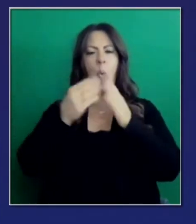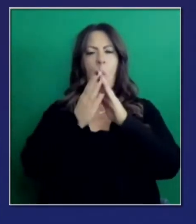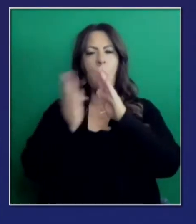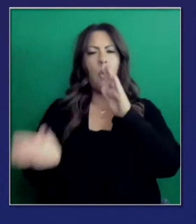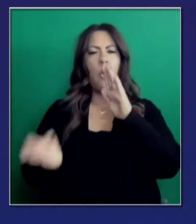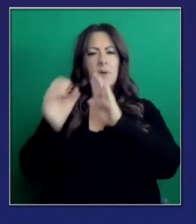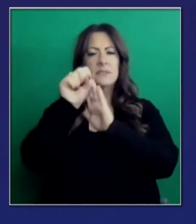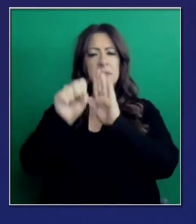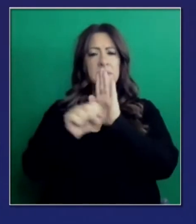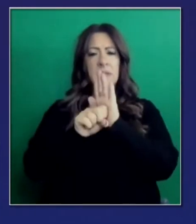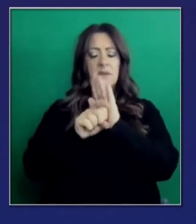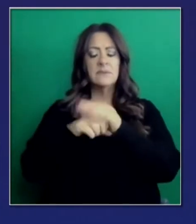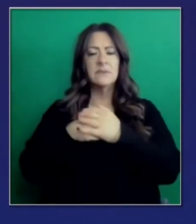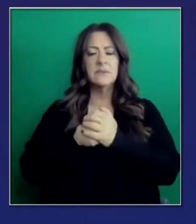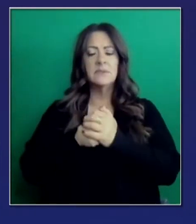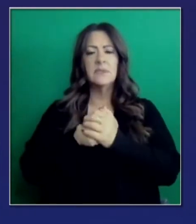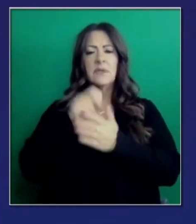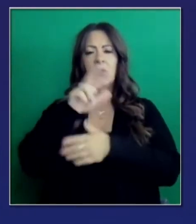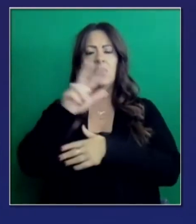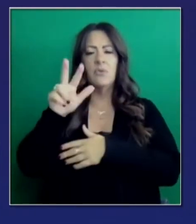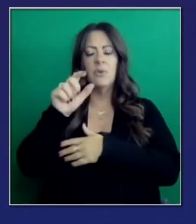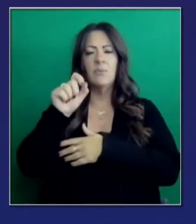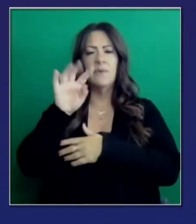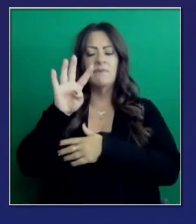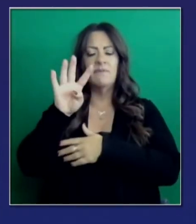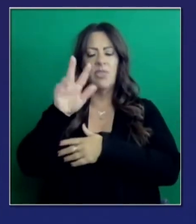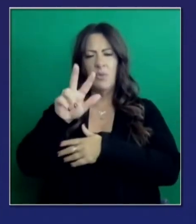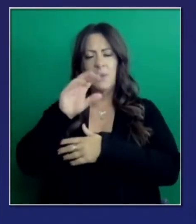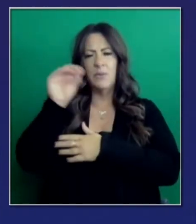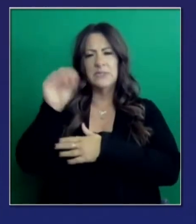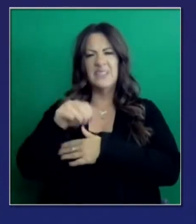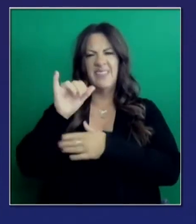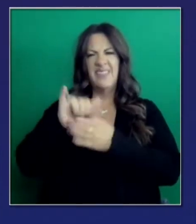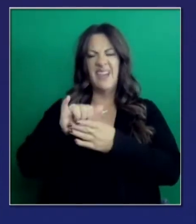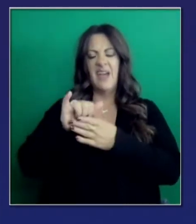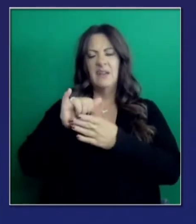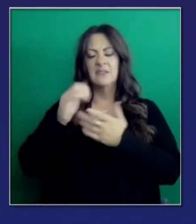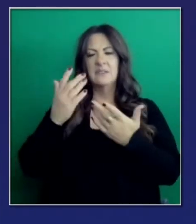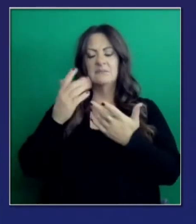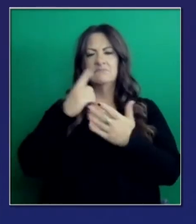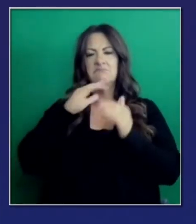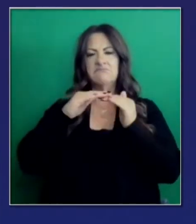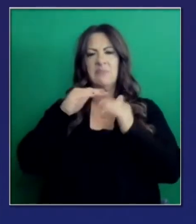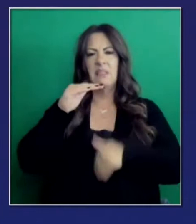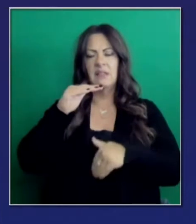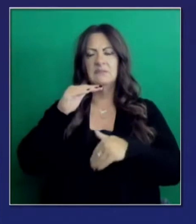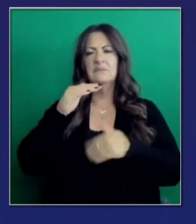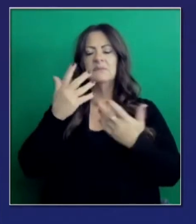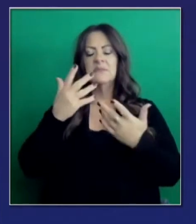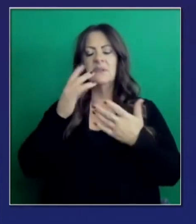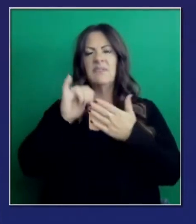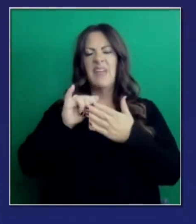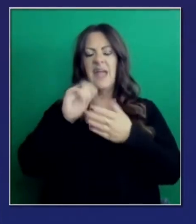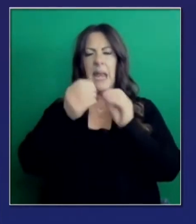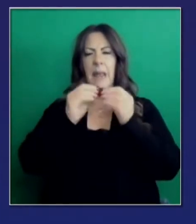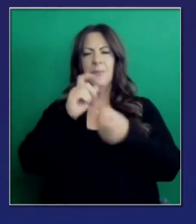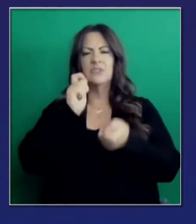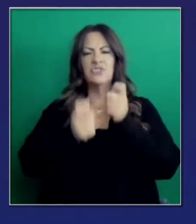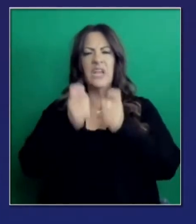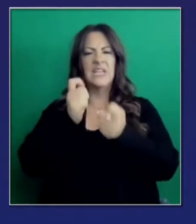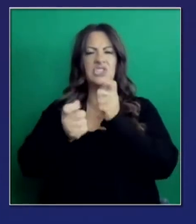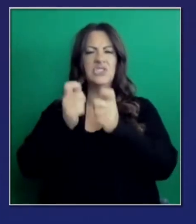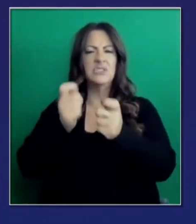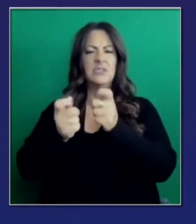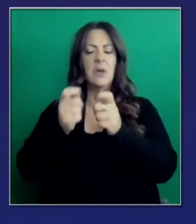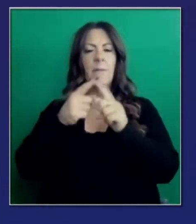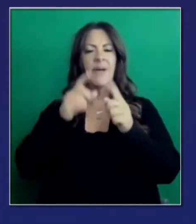30.3%. on the 21st of February. There are, again, variables that are constantly changing, but these are the projections. You